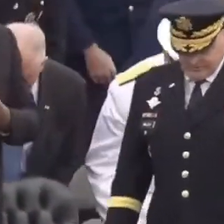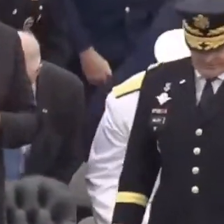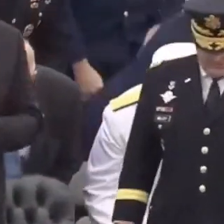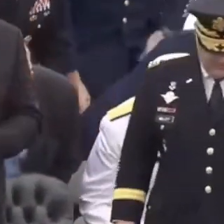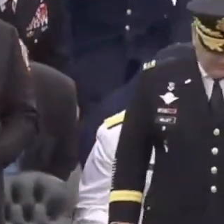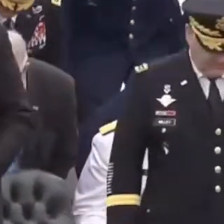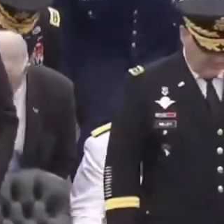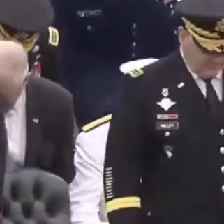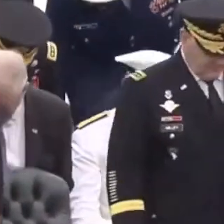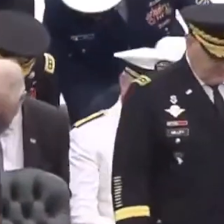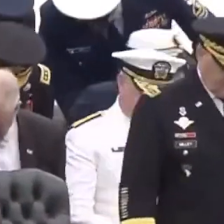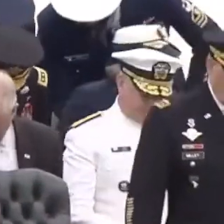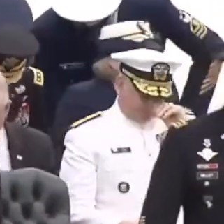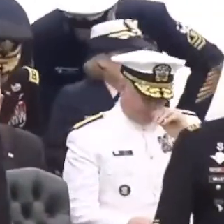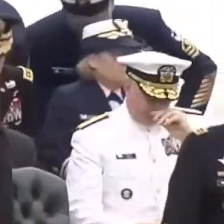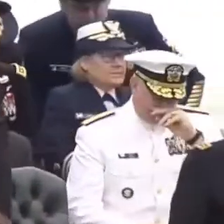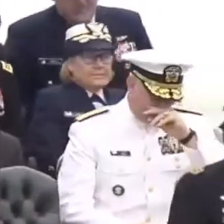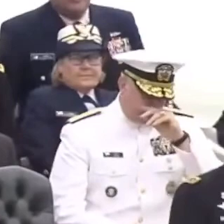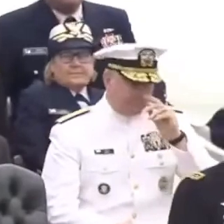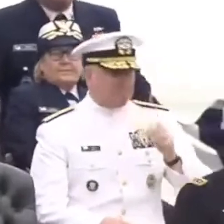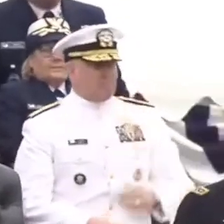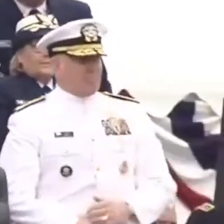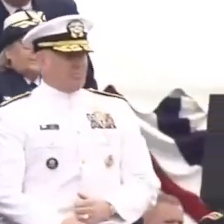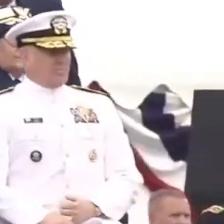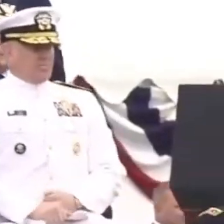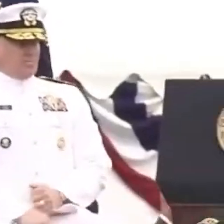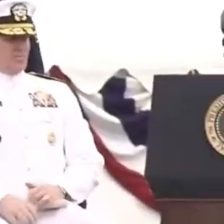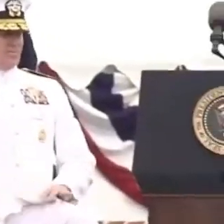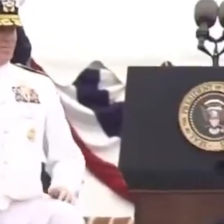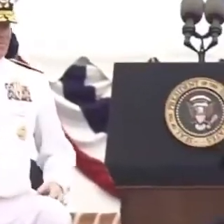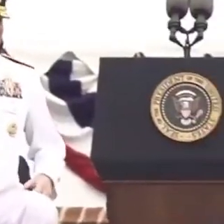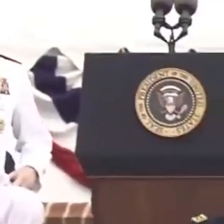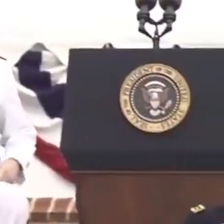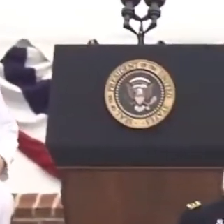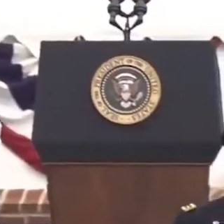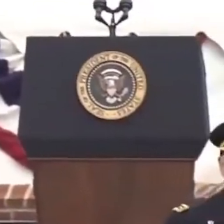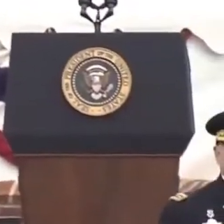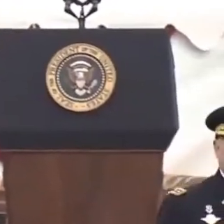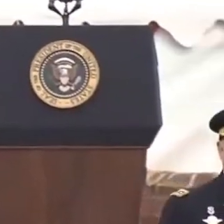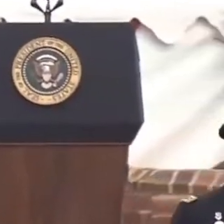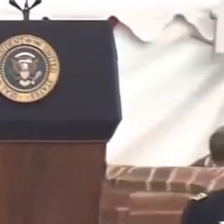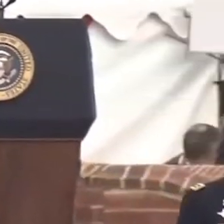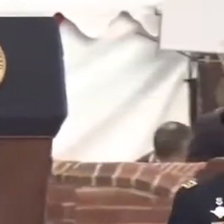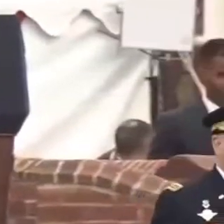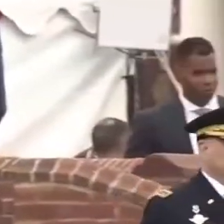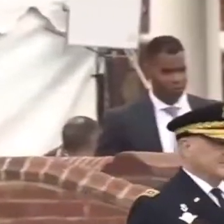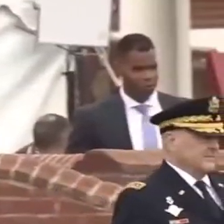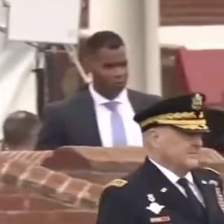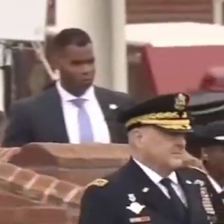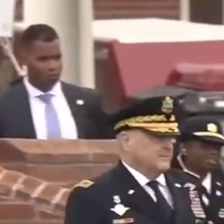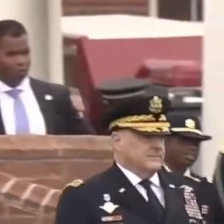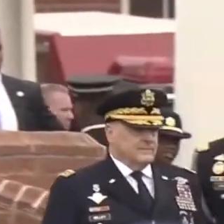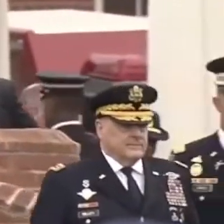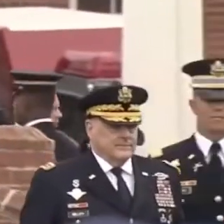Secretary Austin and Mrs. Austin are now moving to the field to honor General Milley and Mrs. Milley.